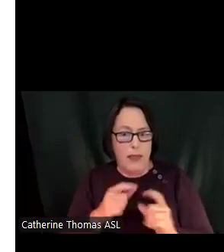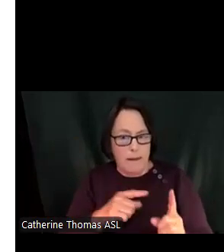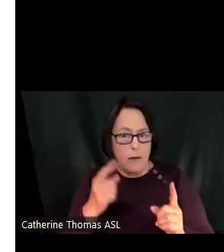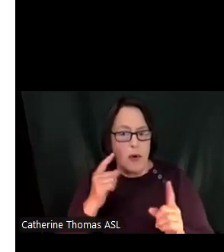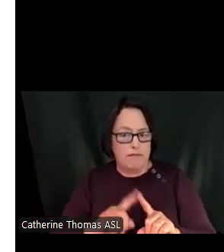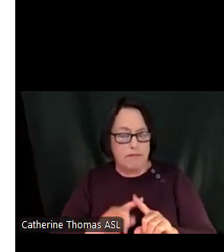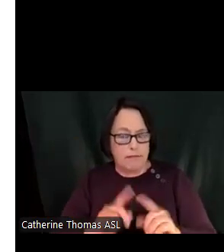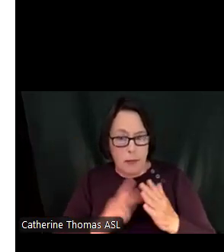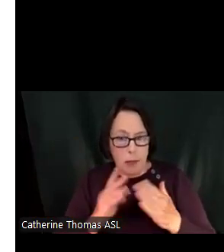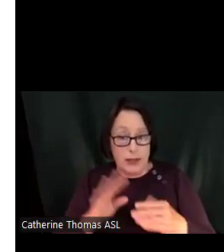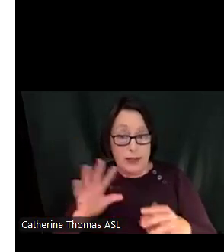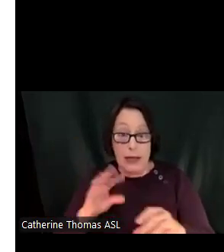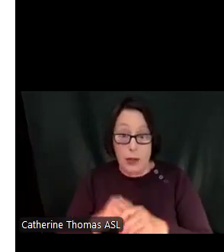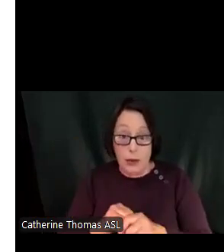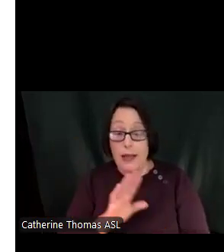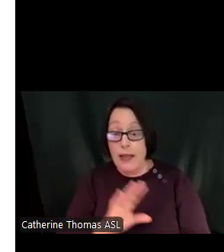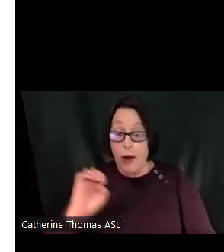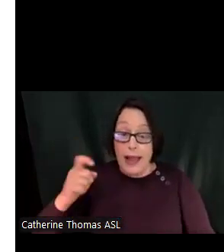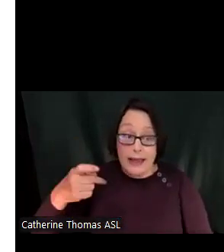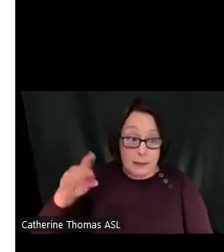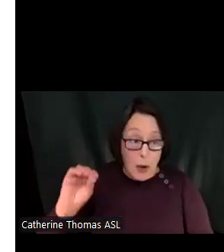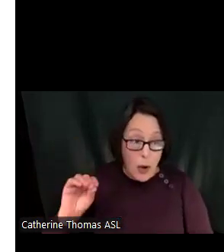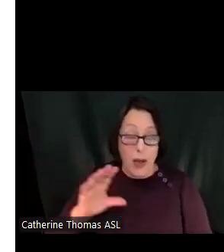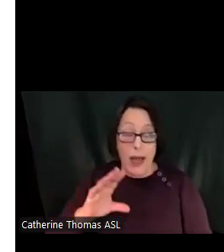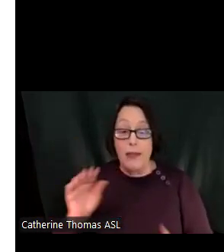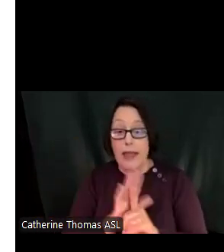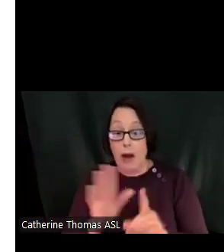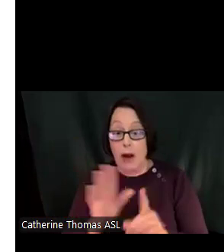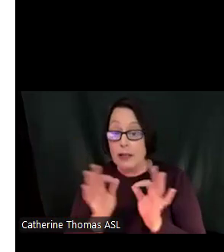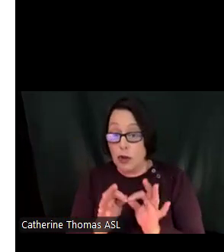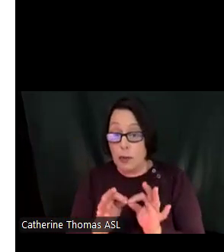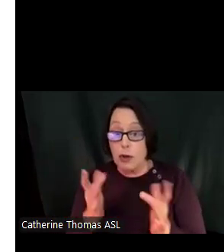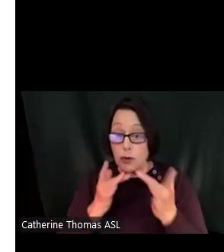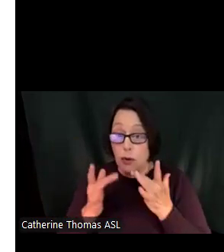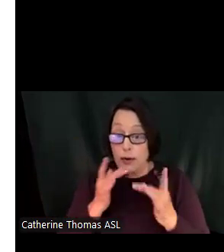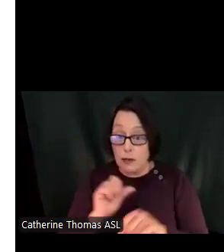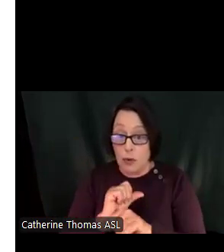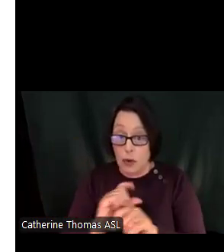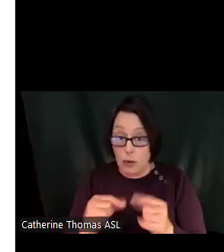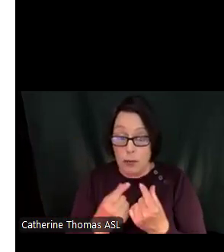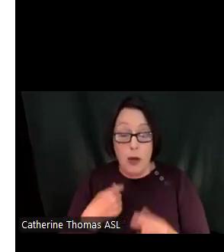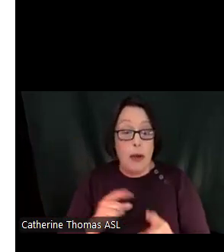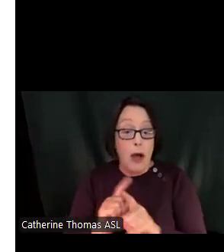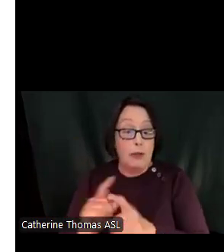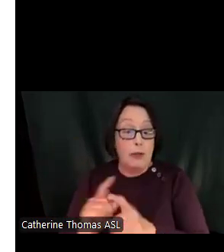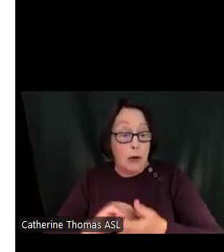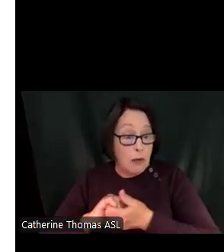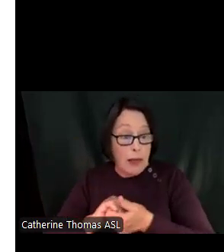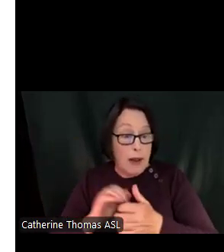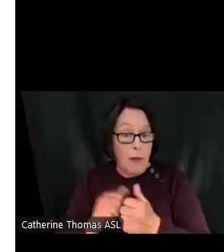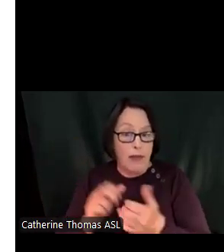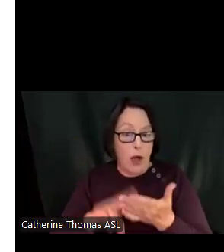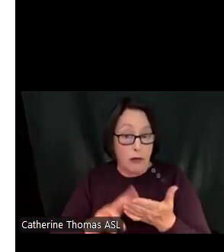projects, including their expos and their interpreter shortage work group. We also collaborate on contract changes,